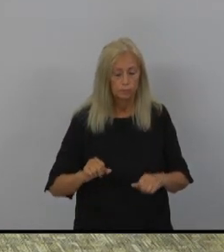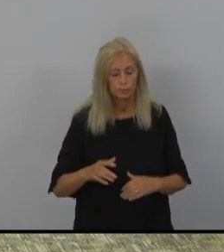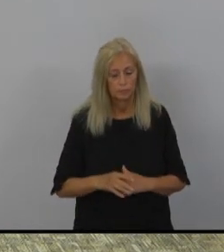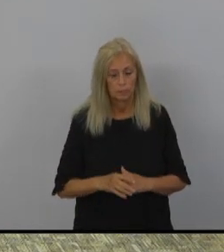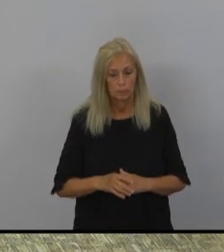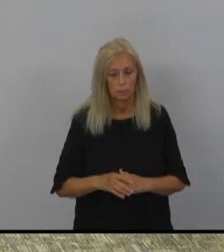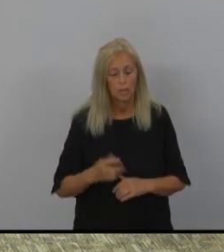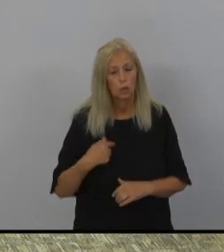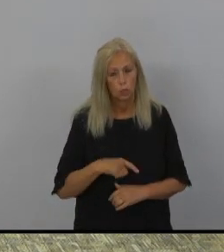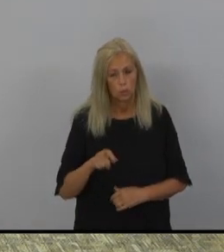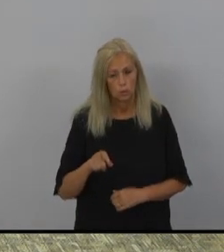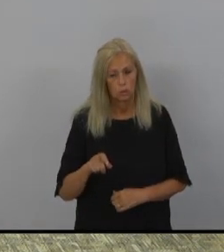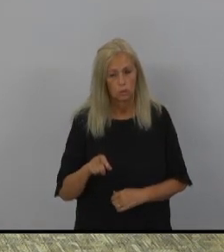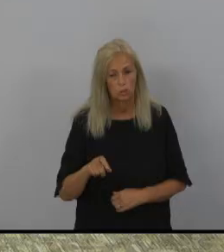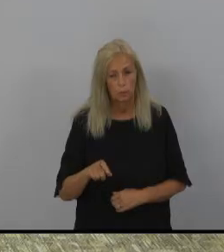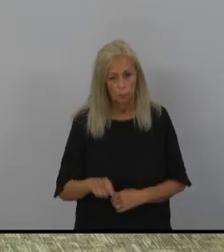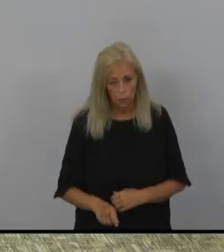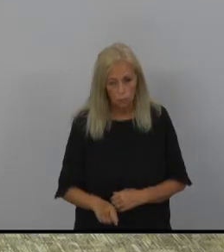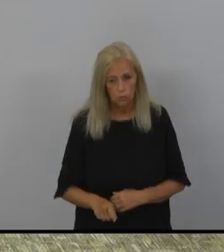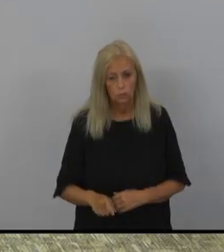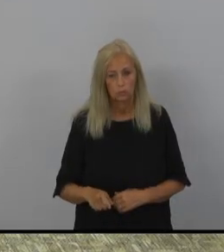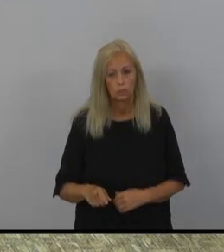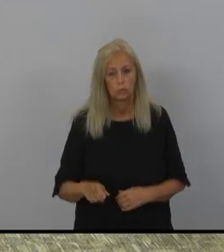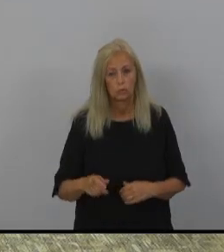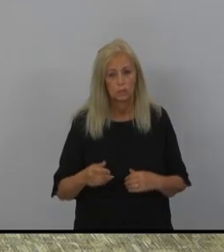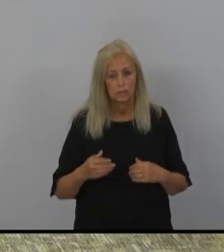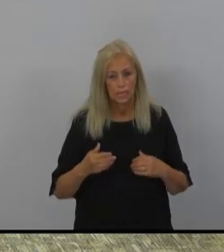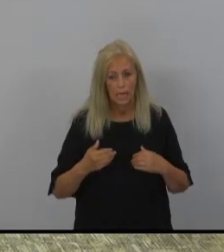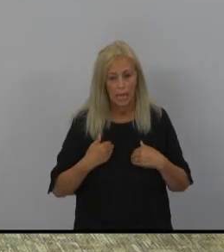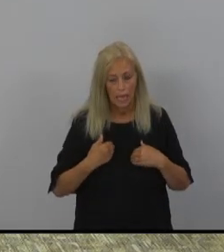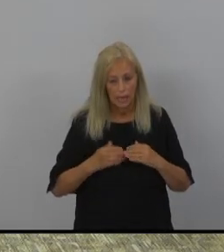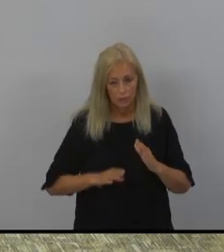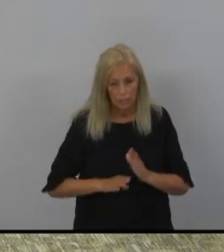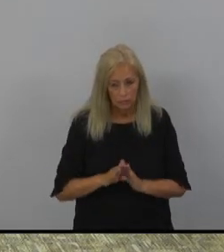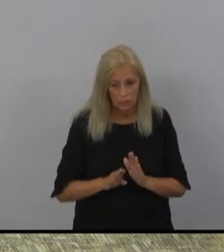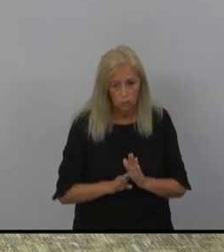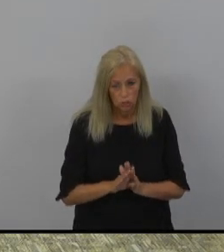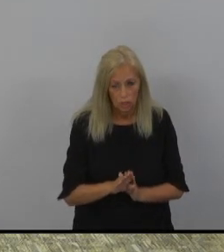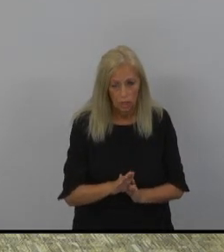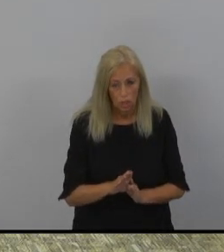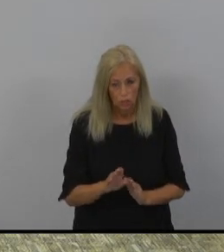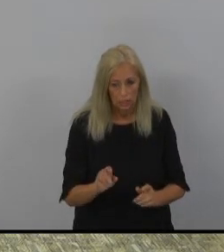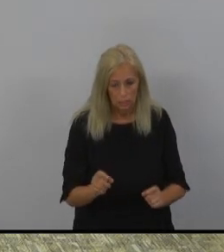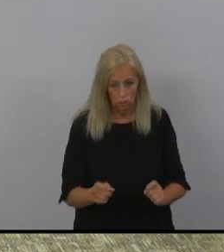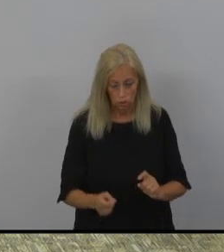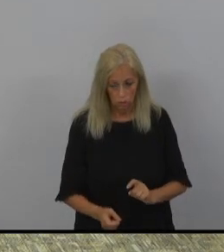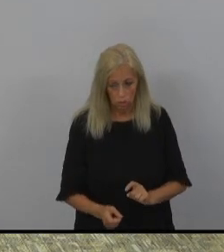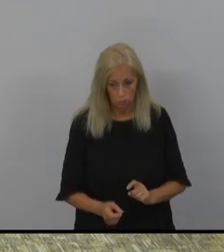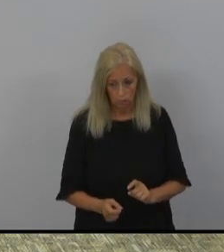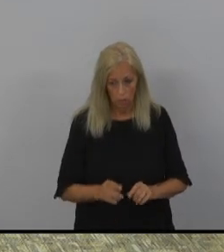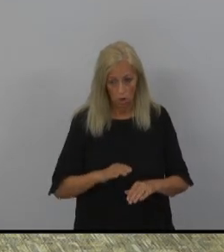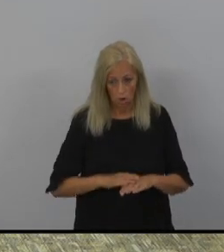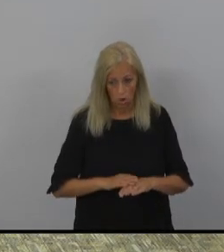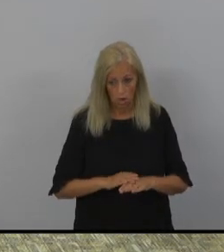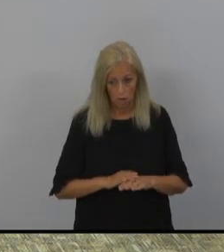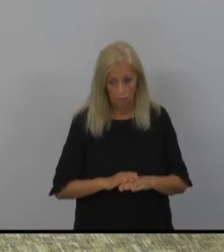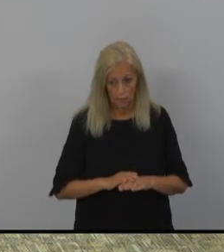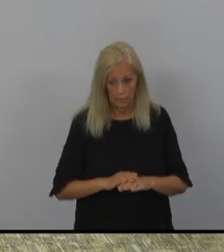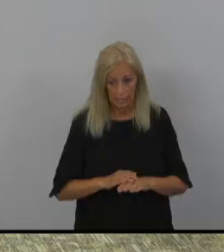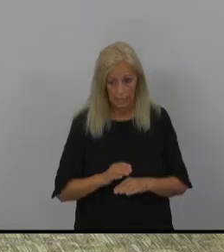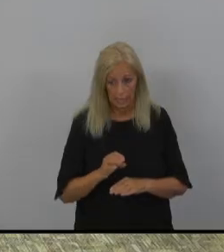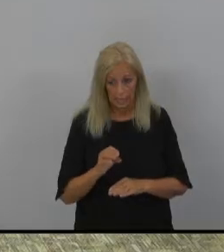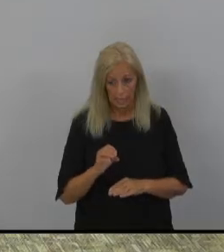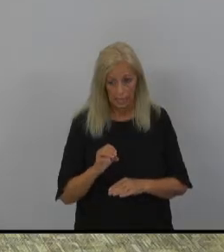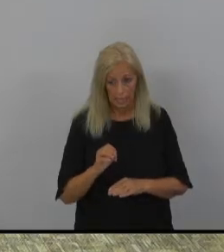we were supposed to have an inflationary adjustment on our enrichment tax rates,